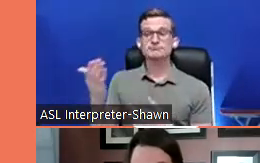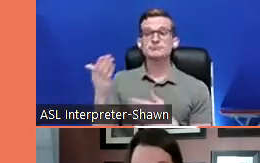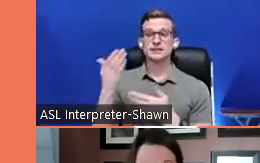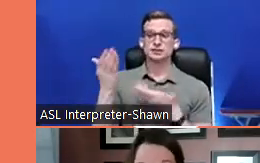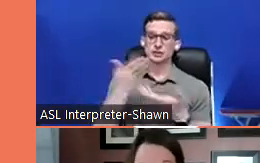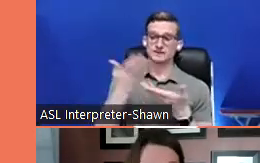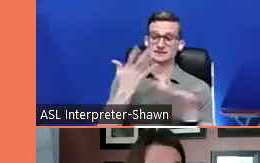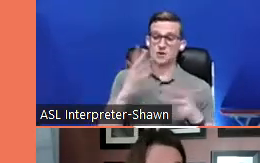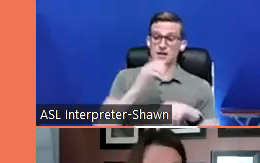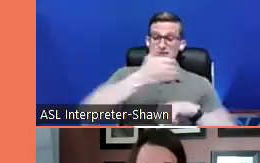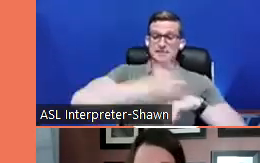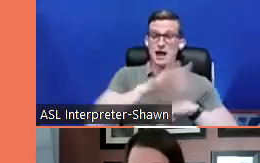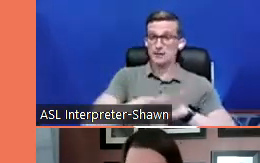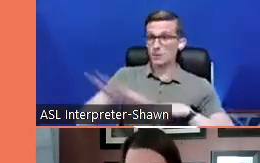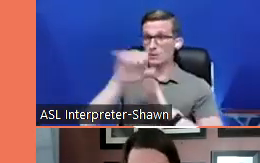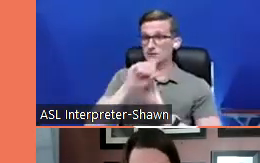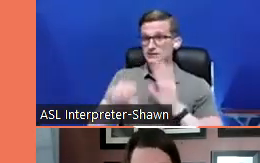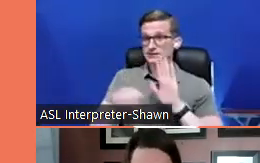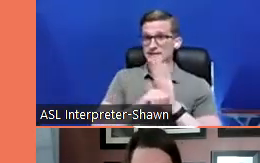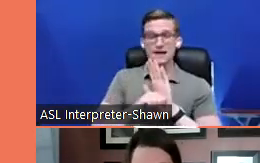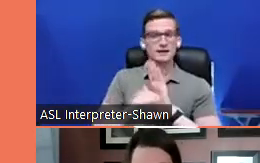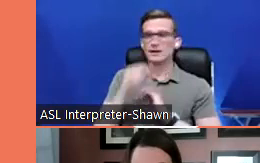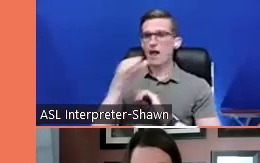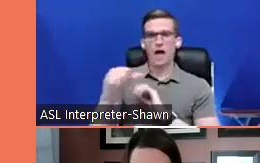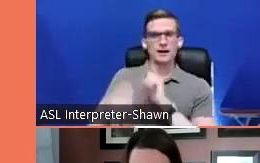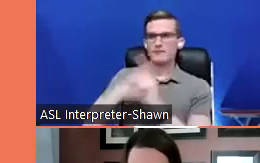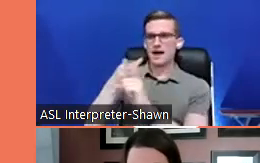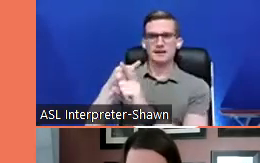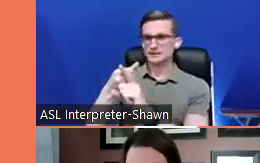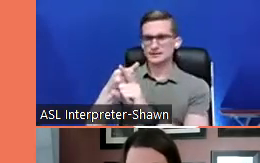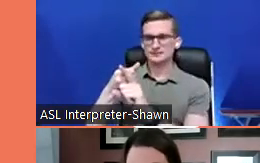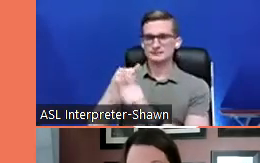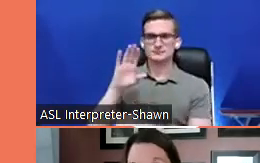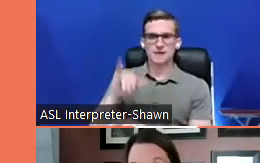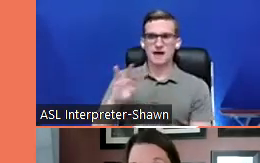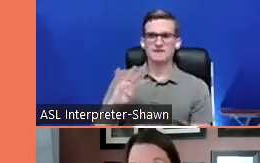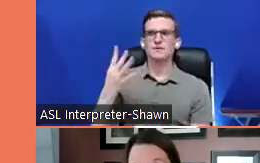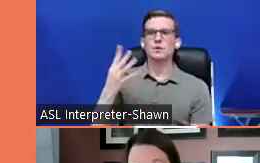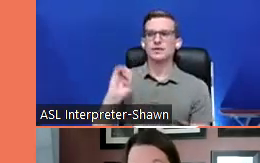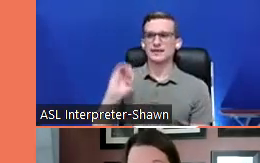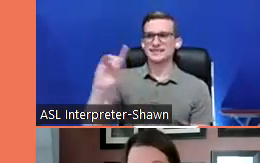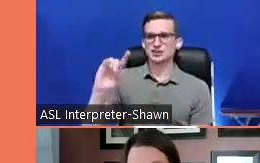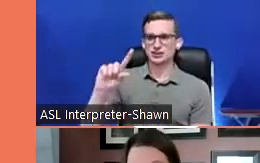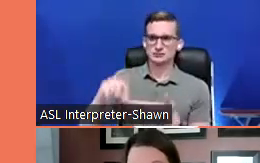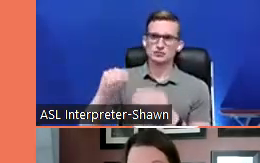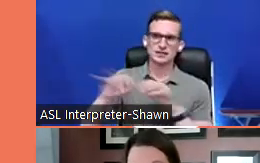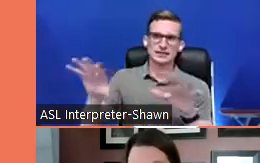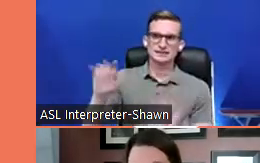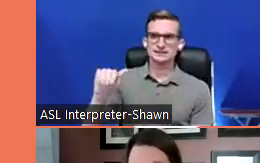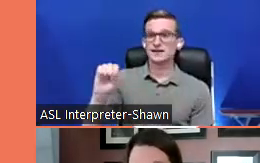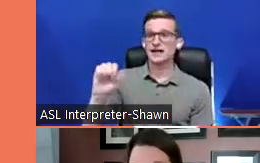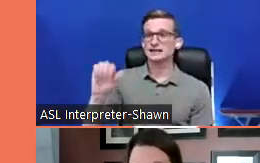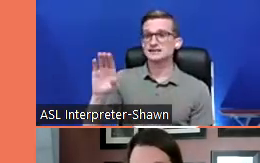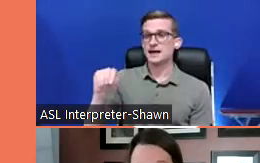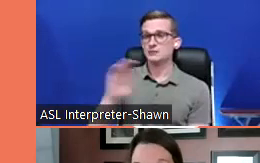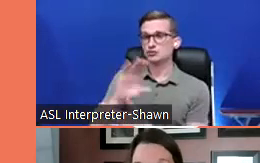across the state are not immediately impacted by the release of the 4th edition ASAM criteria. This is definitely something that has been of